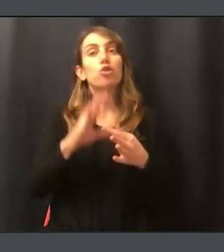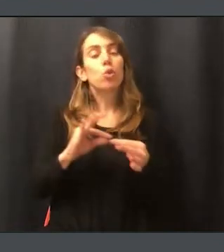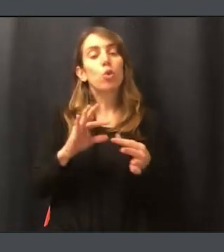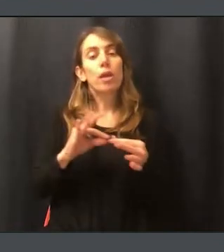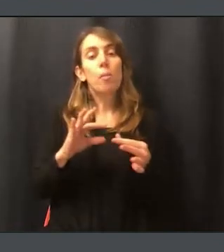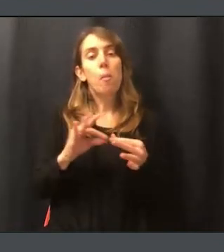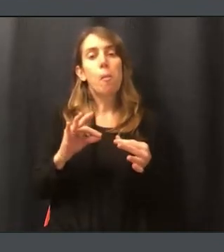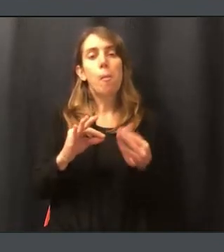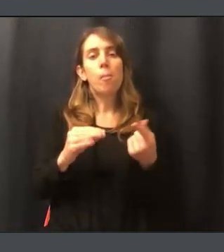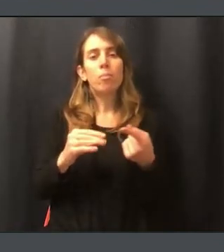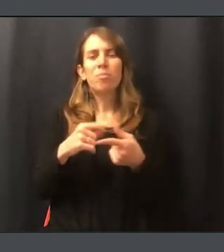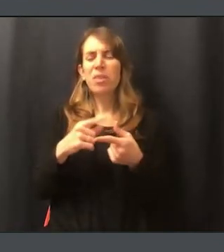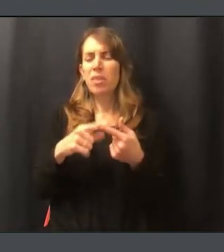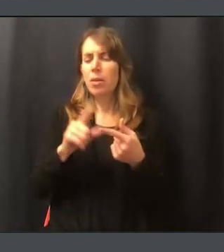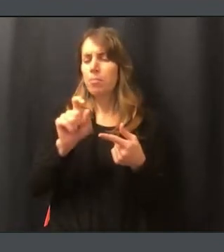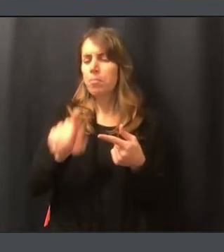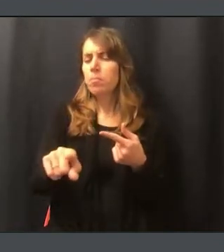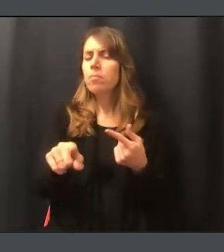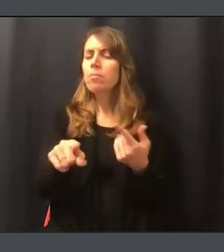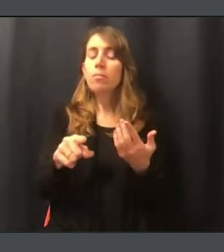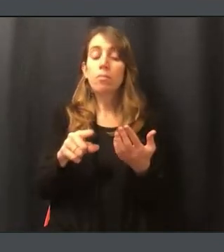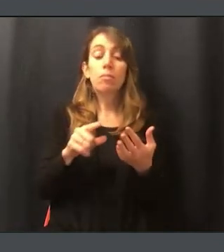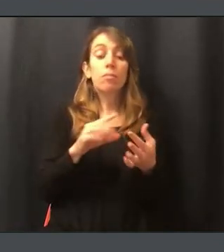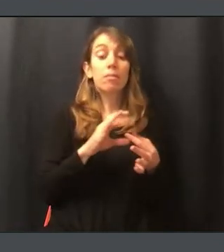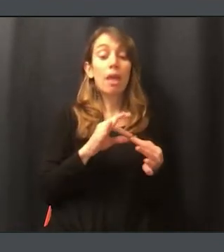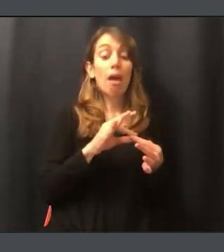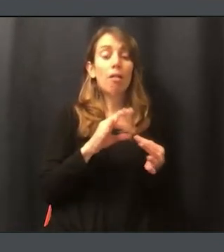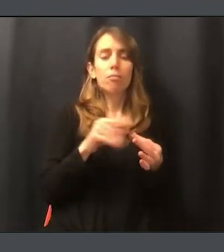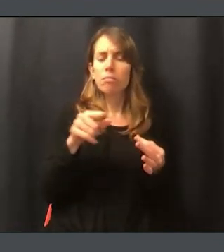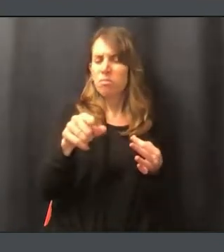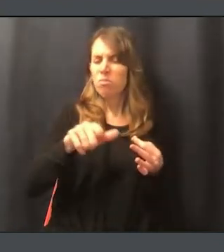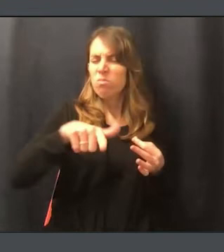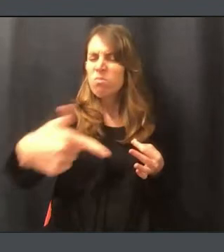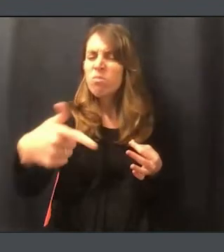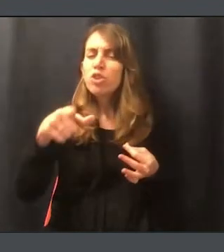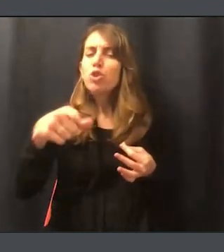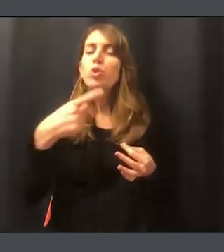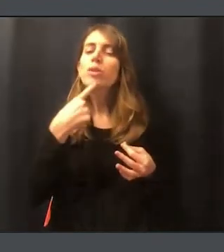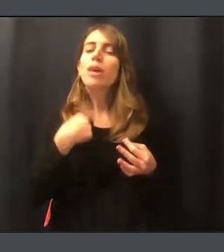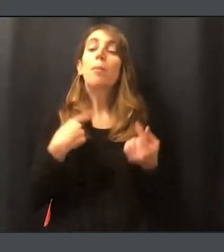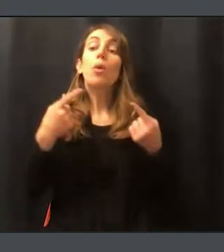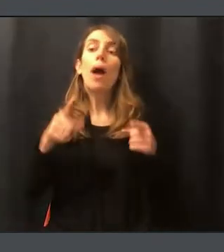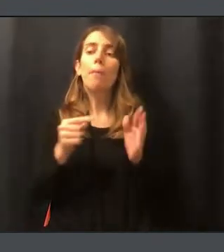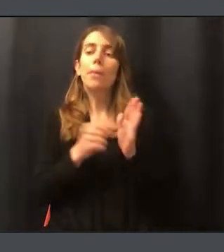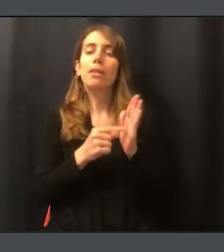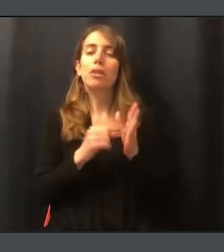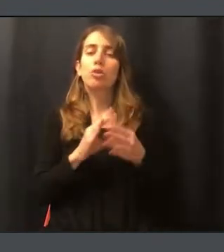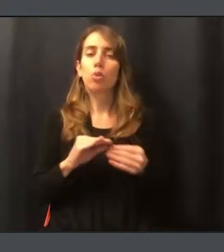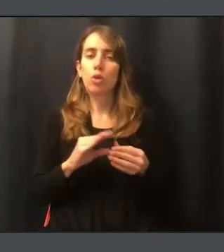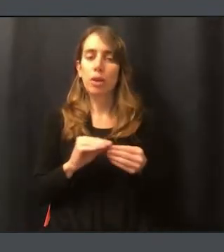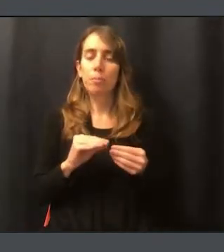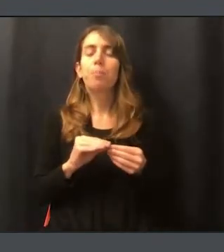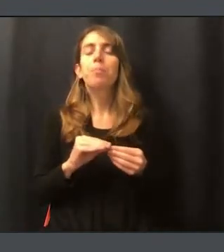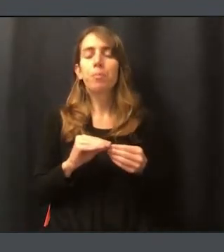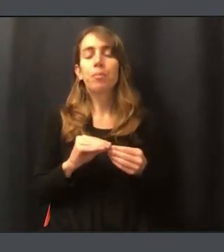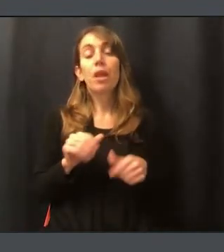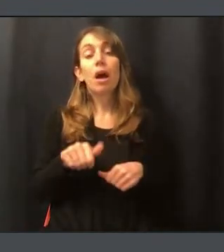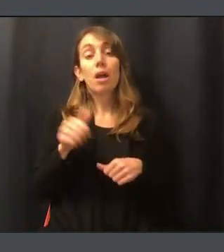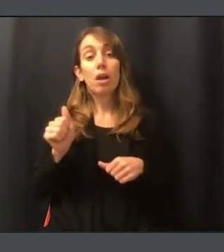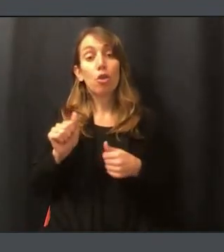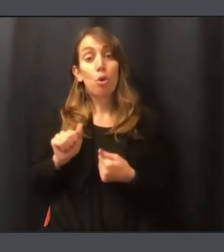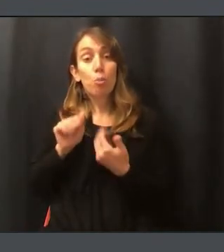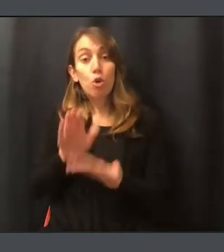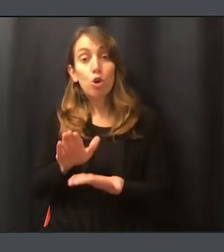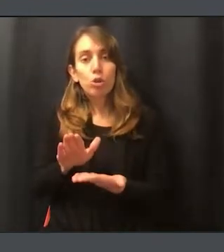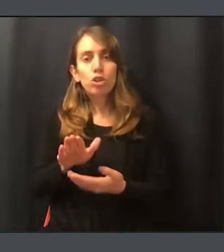stories. If you're doing a retell, then you're asking the kid to tell you back that same story. Another way to do it is to have the kid tell